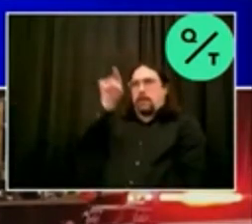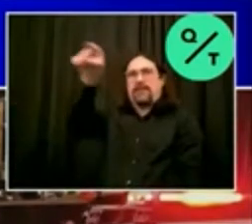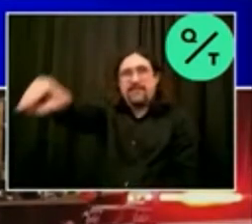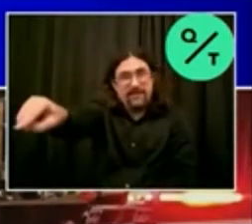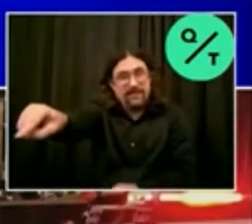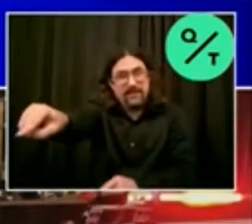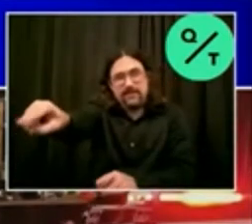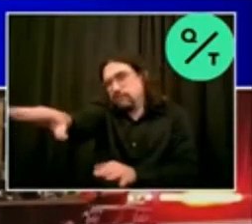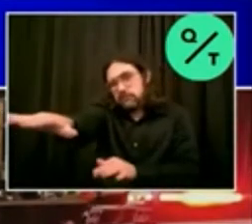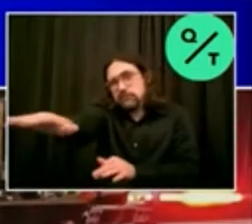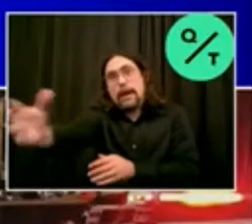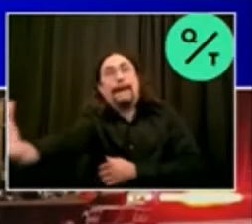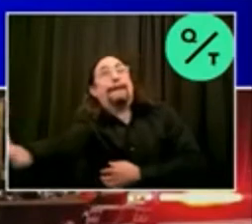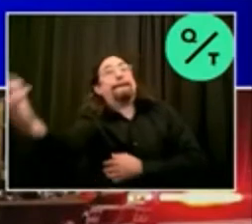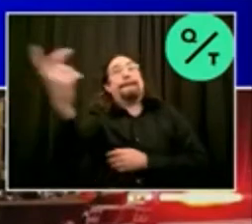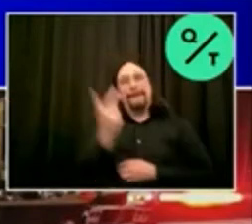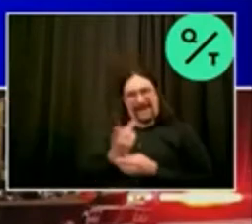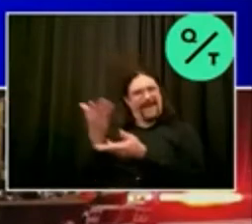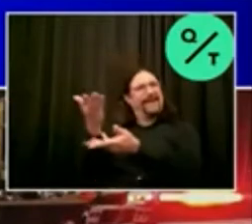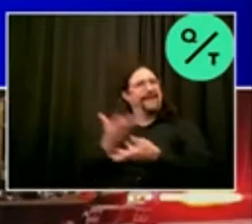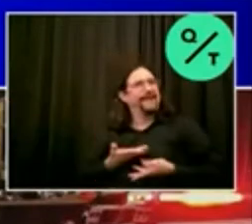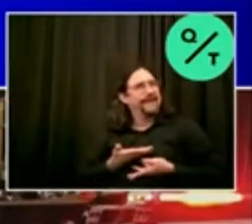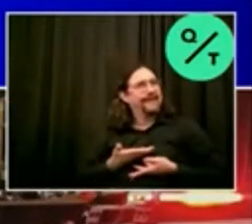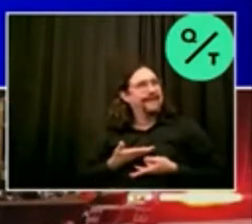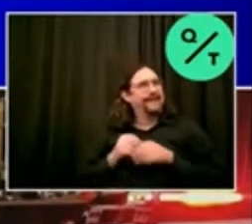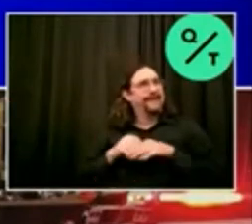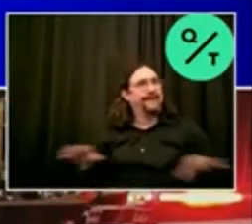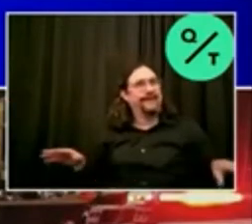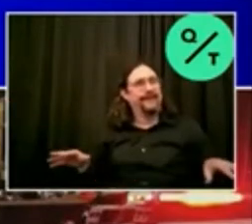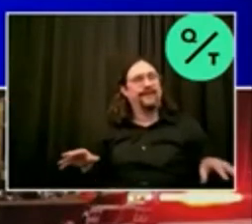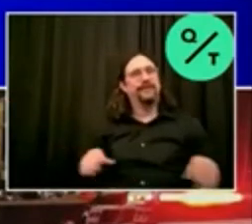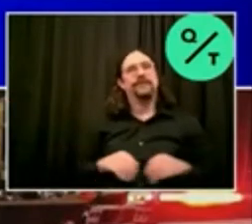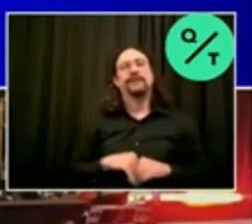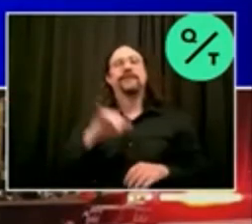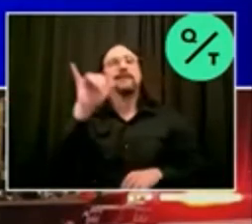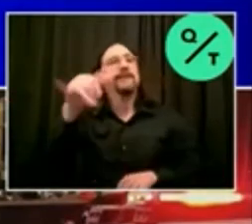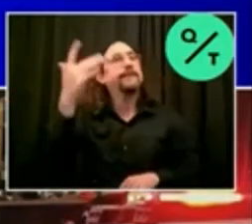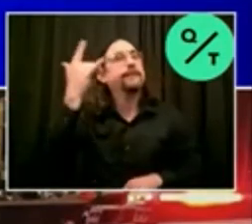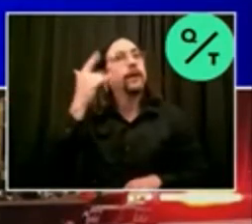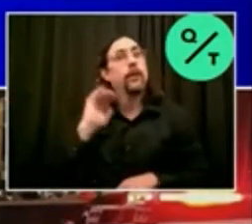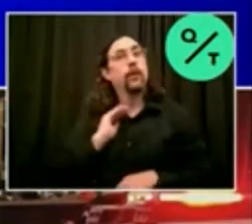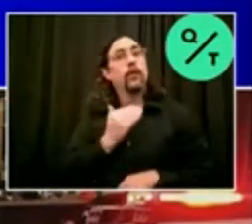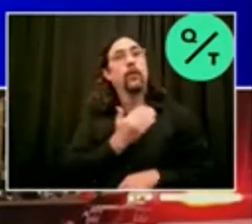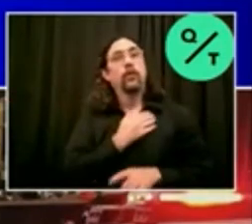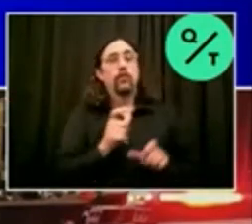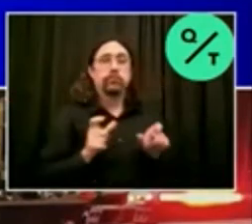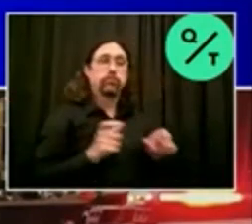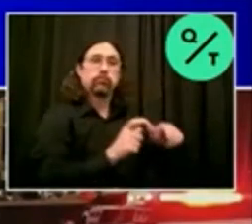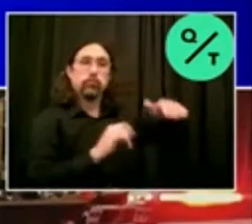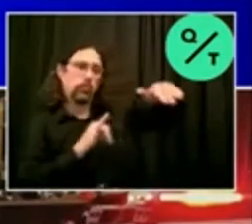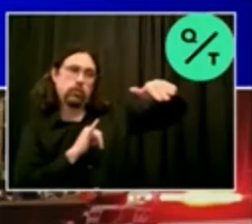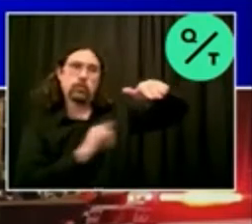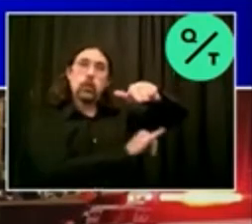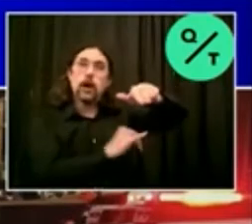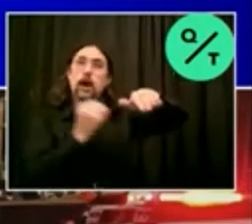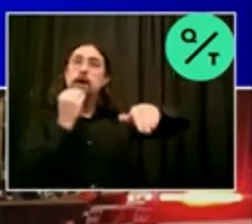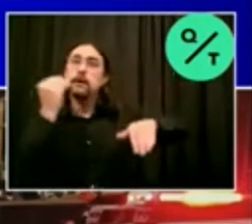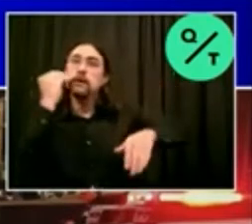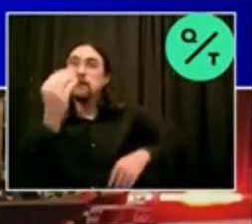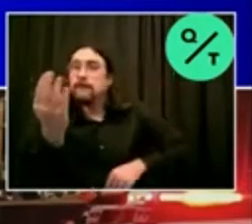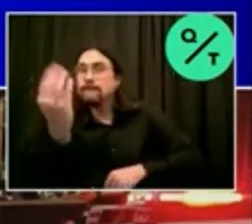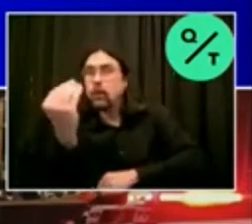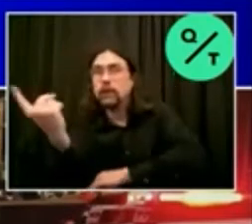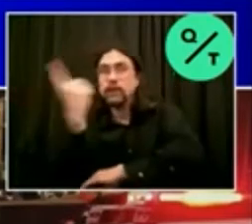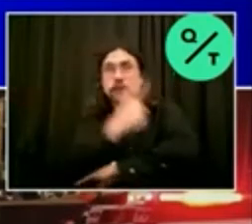make sure that quarantine becomes stronger every day, that law comes to life more every day. So starting today, we're